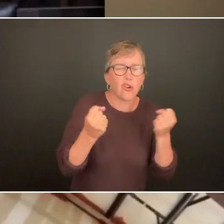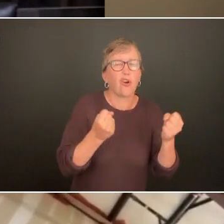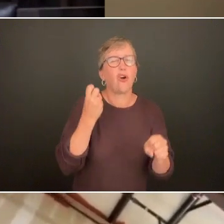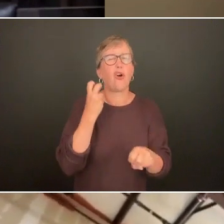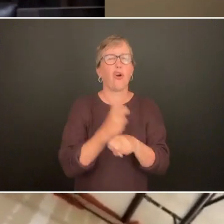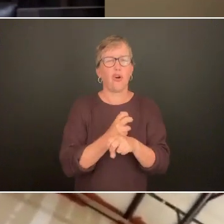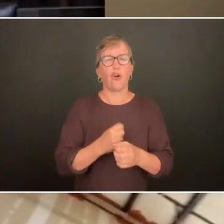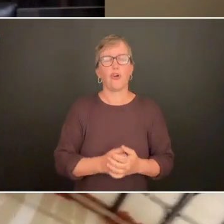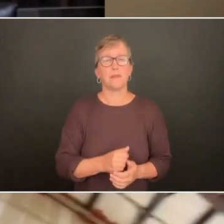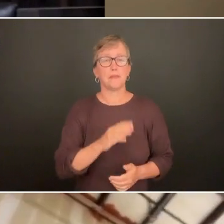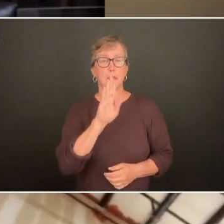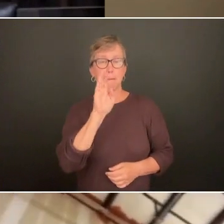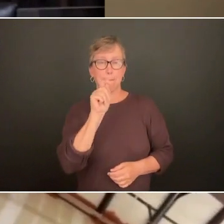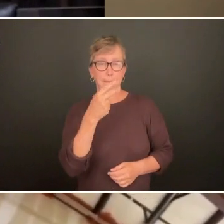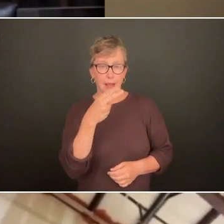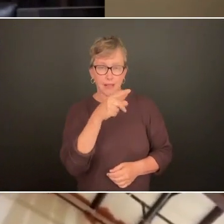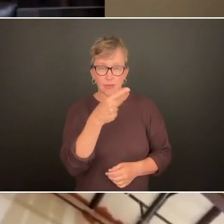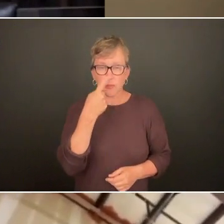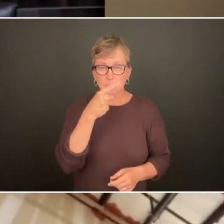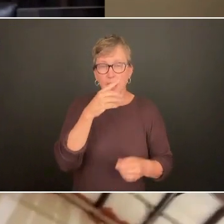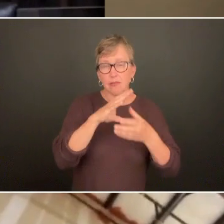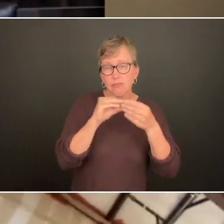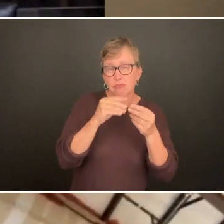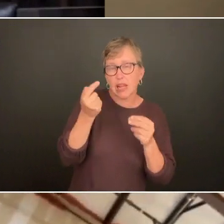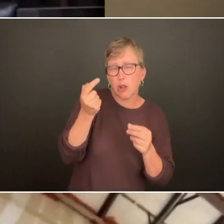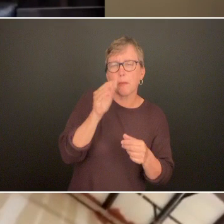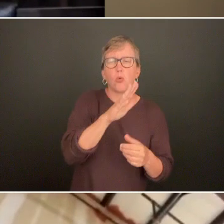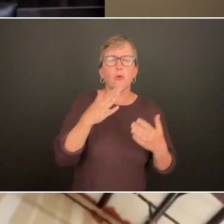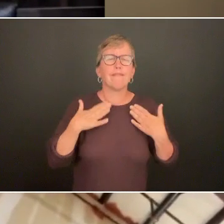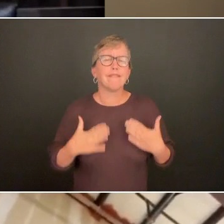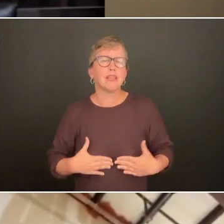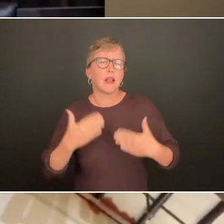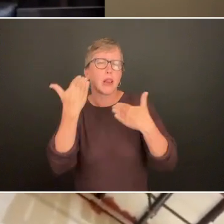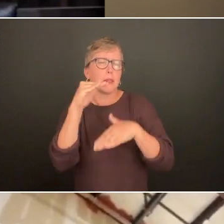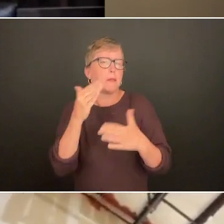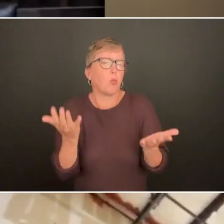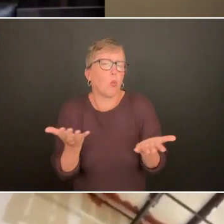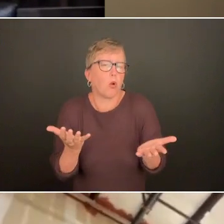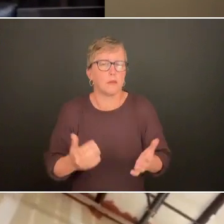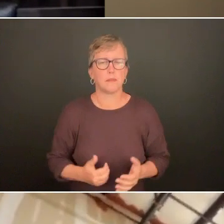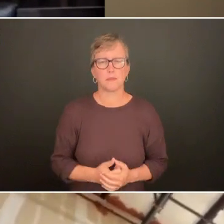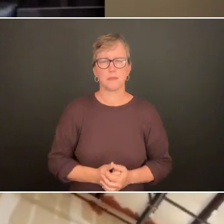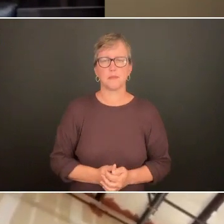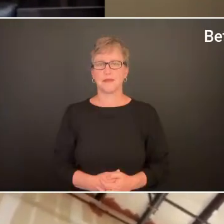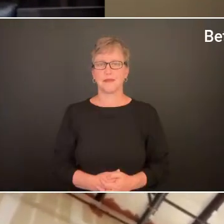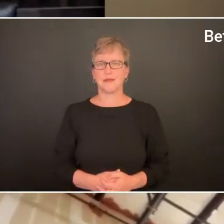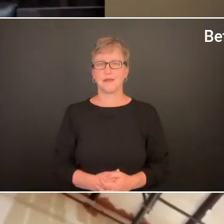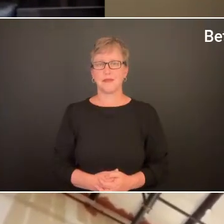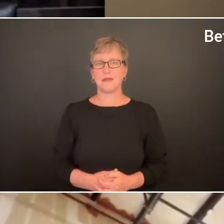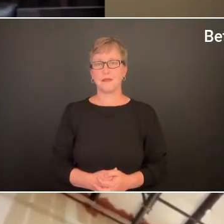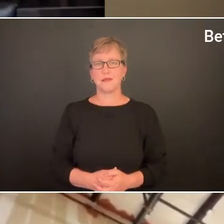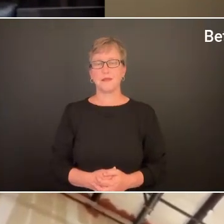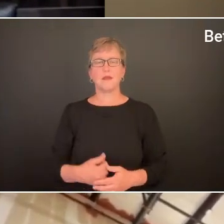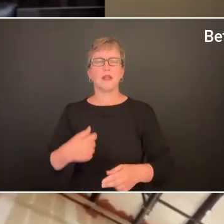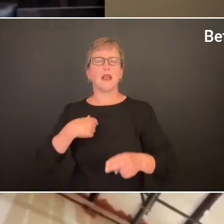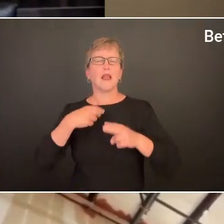Yeah. So, Beth, tell us a little bit about your physical limitations.